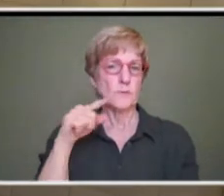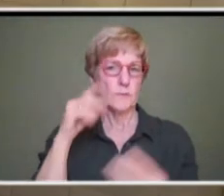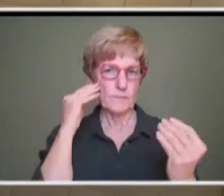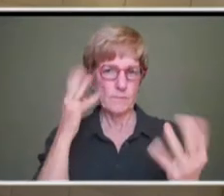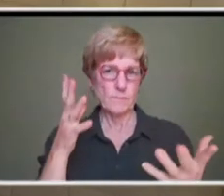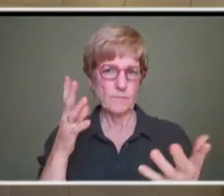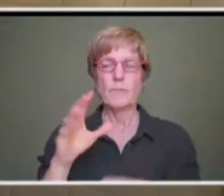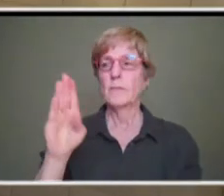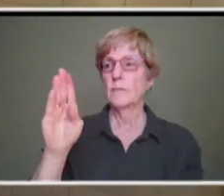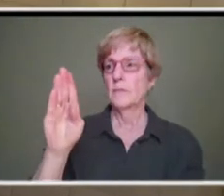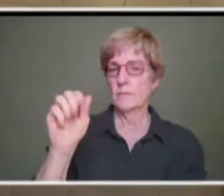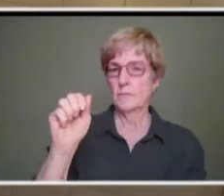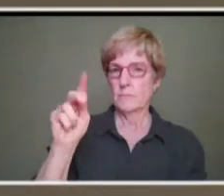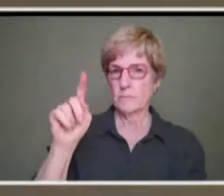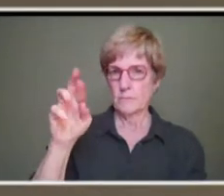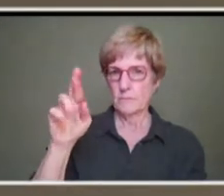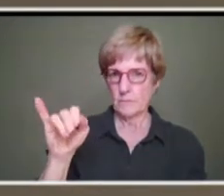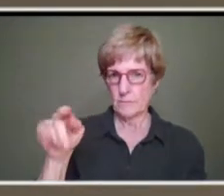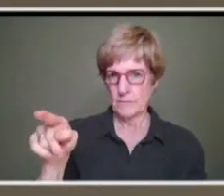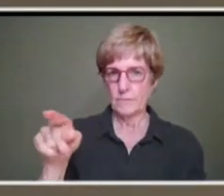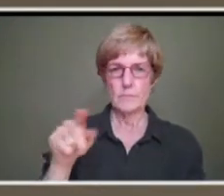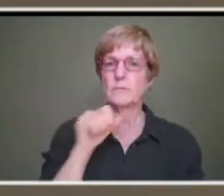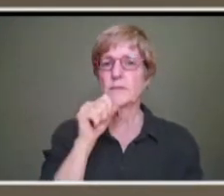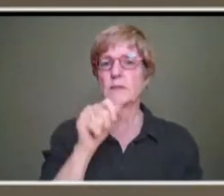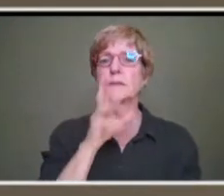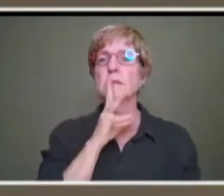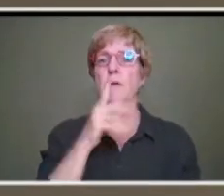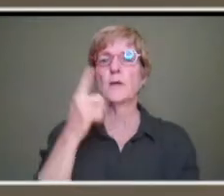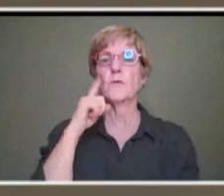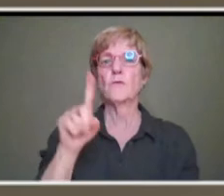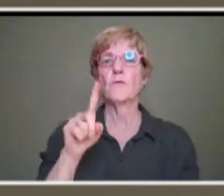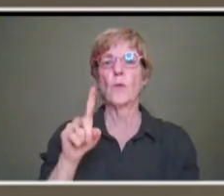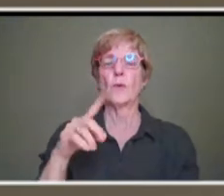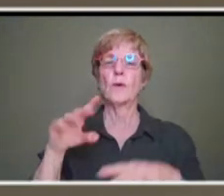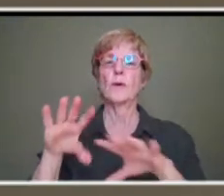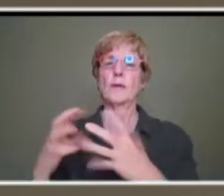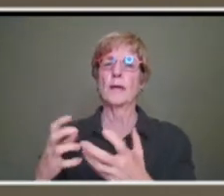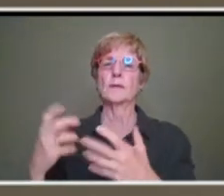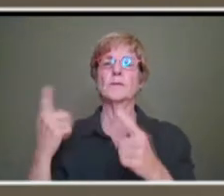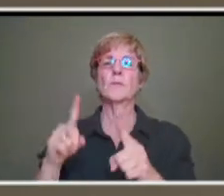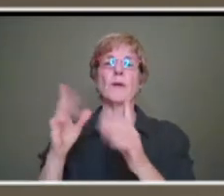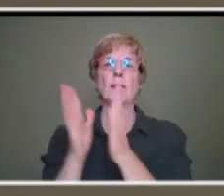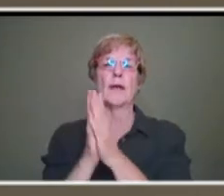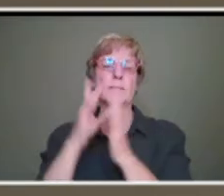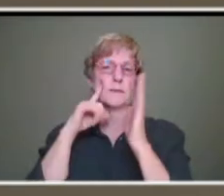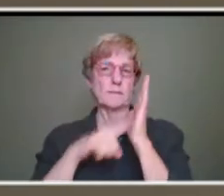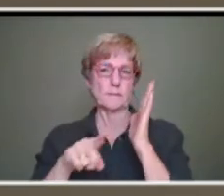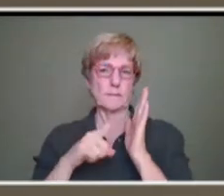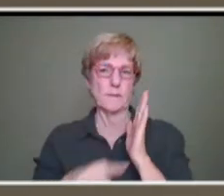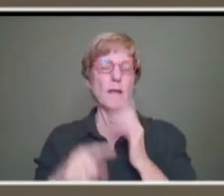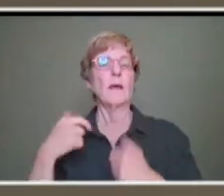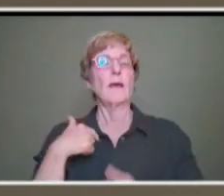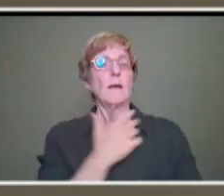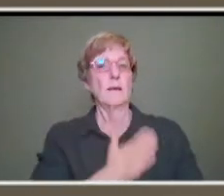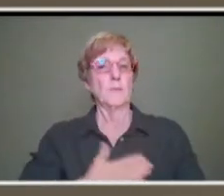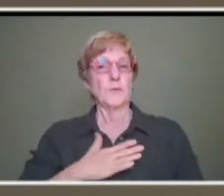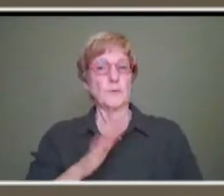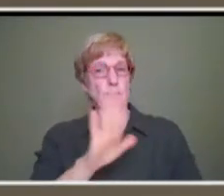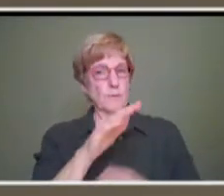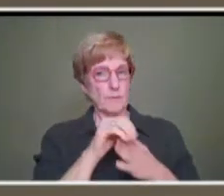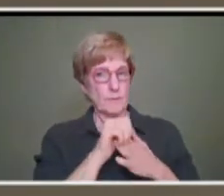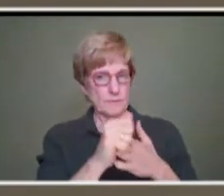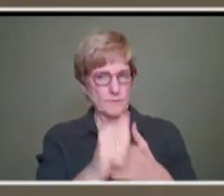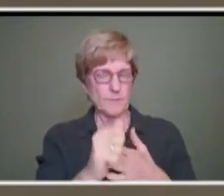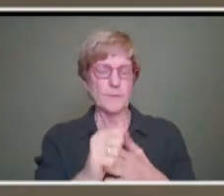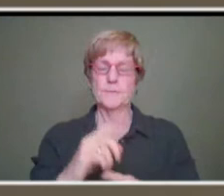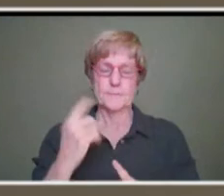bakari council member Ricardo does not speak for Council when he asks for an investigation so I appreciate your leadership as always